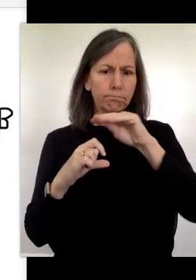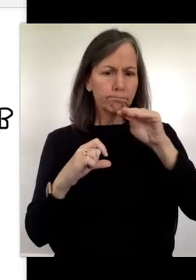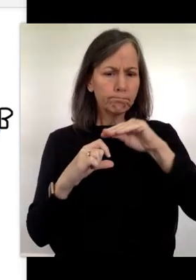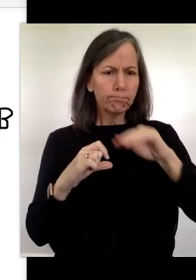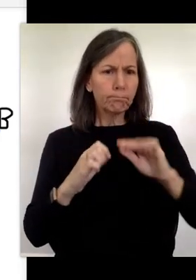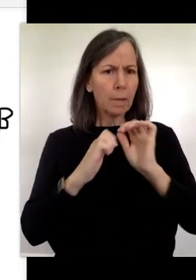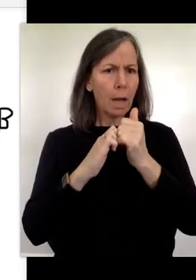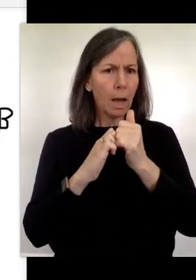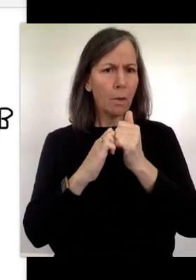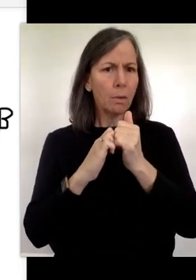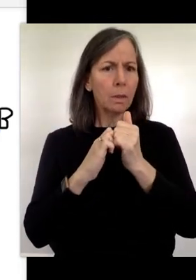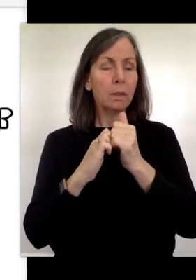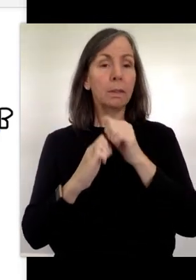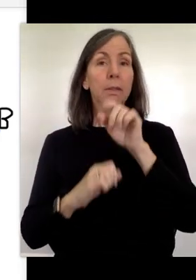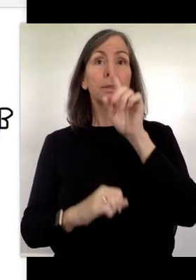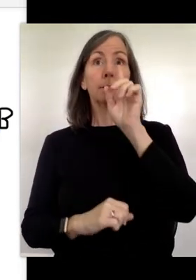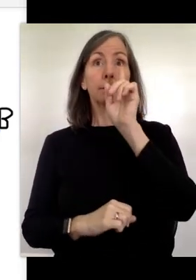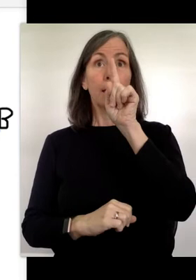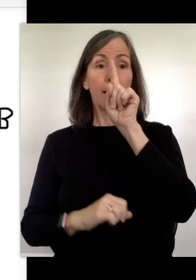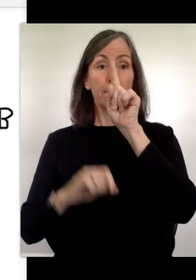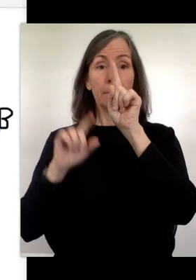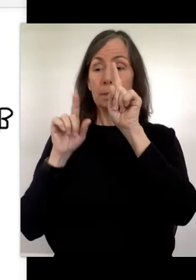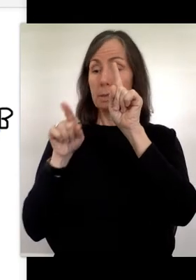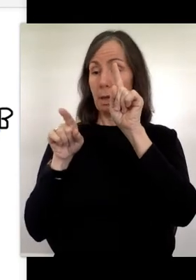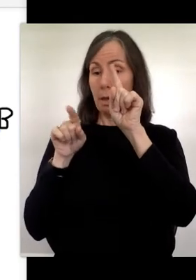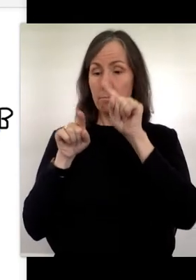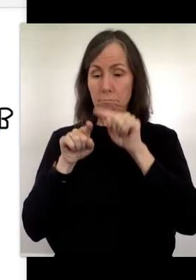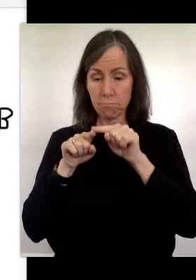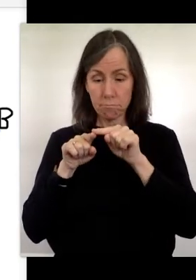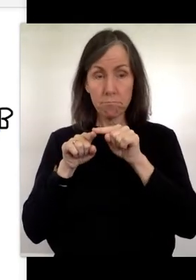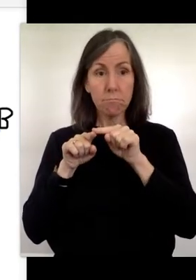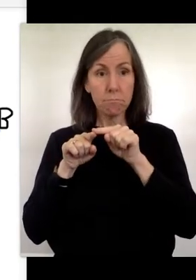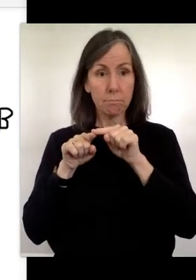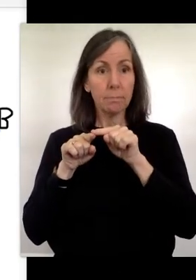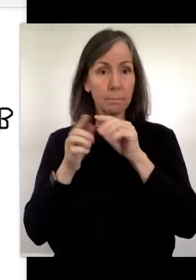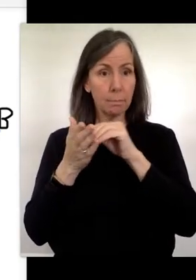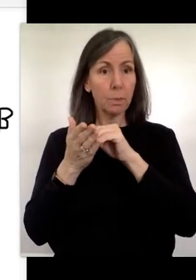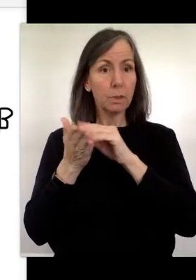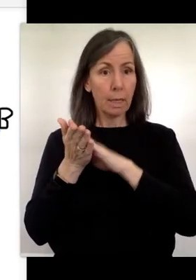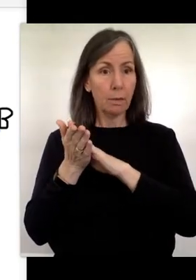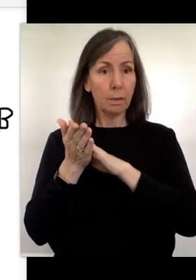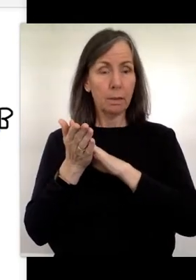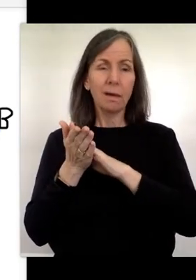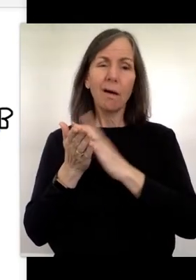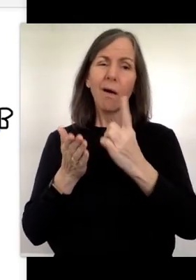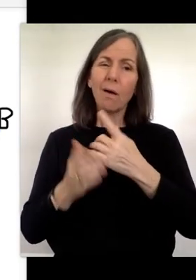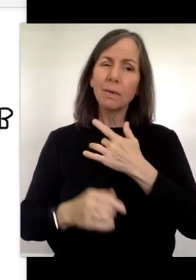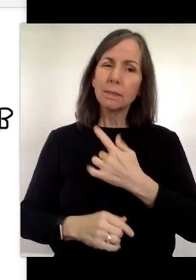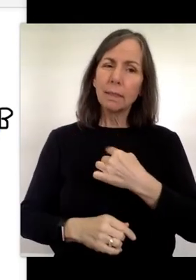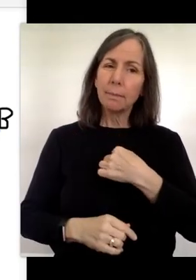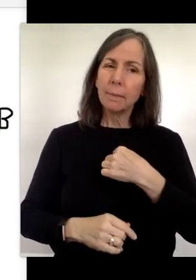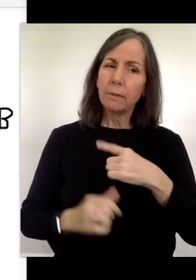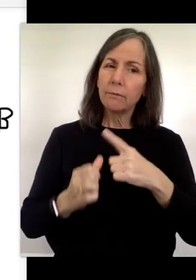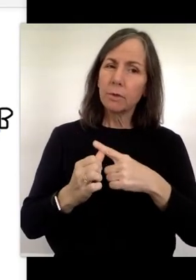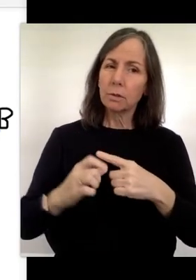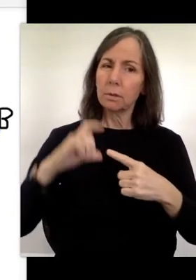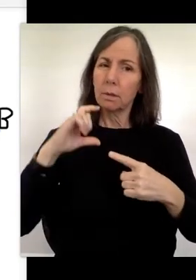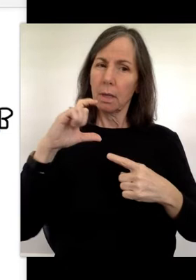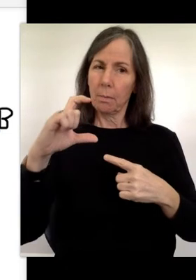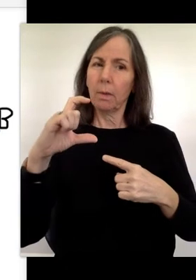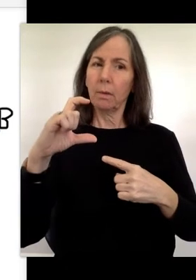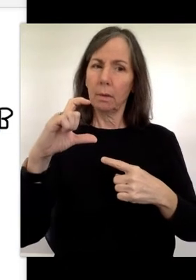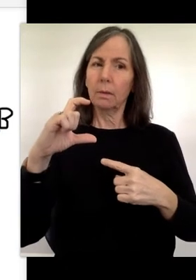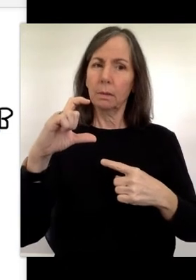what's on top and what's to the side. But I always put the dominant or the capital first. When you